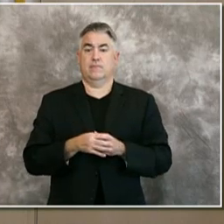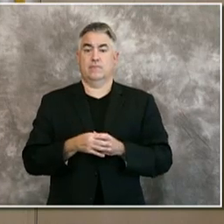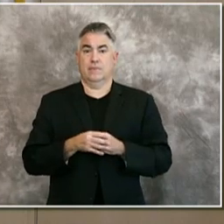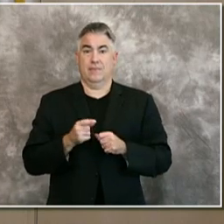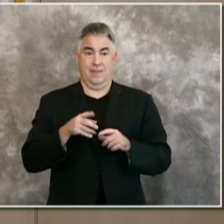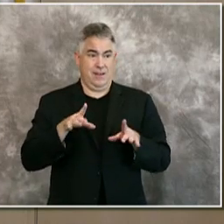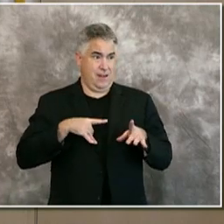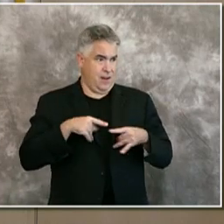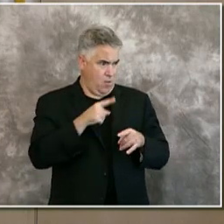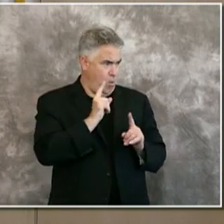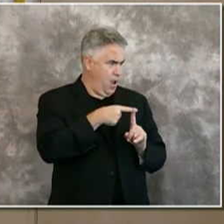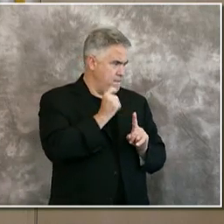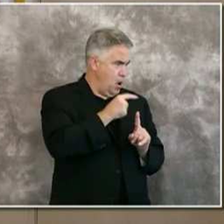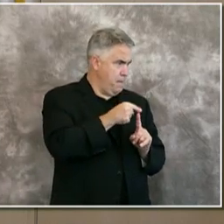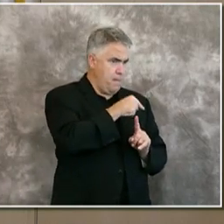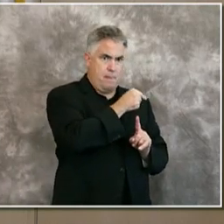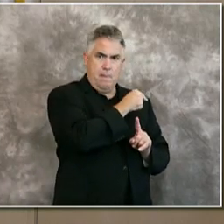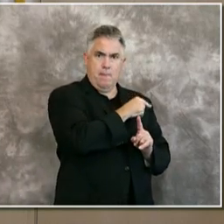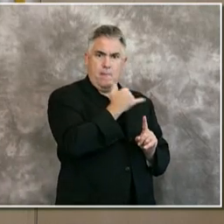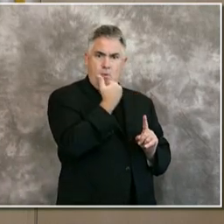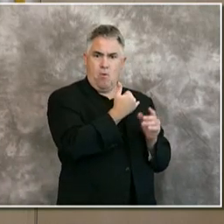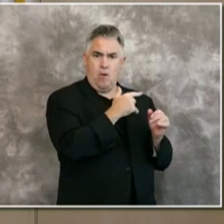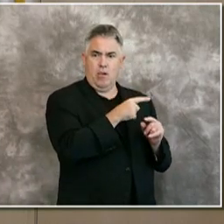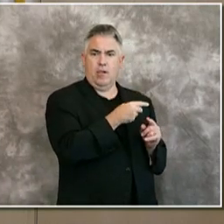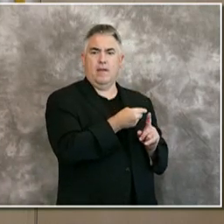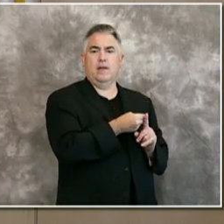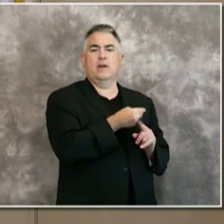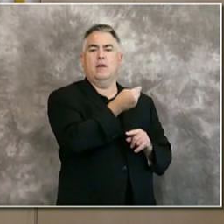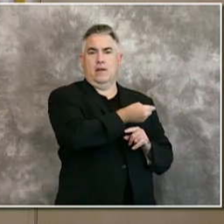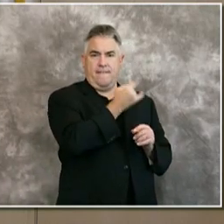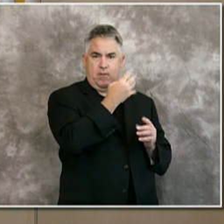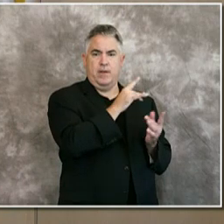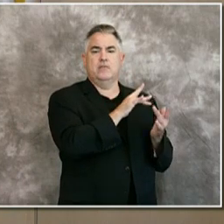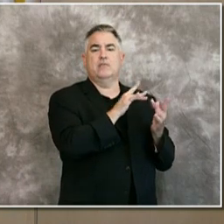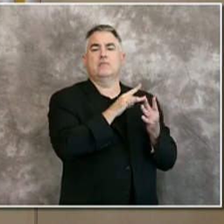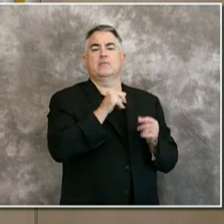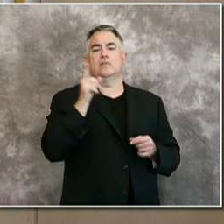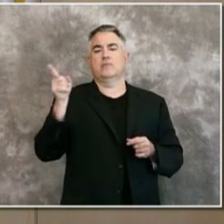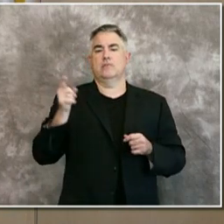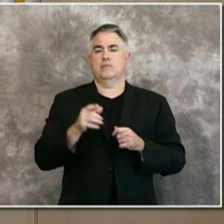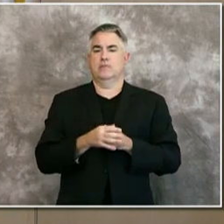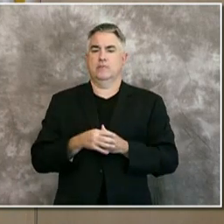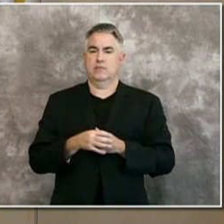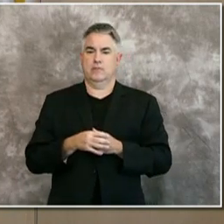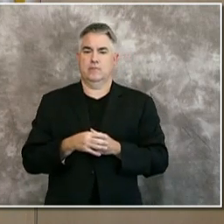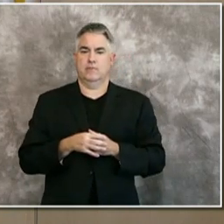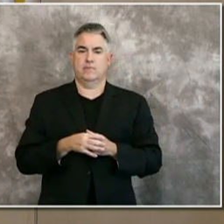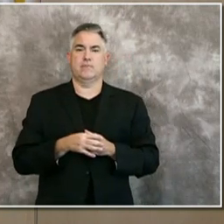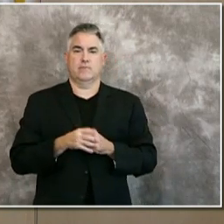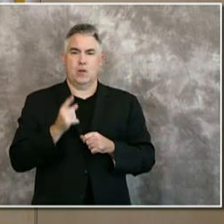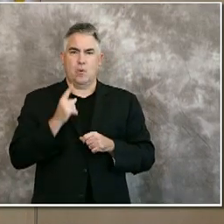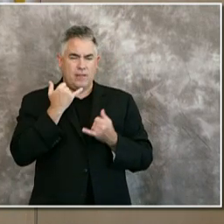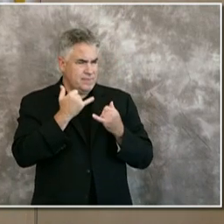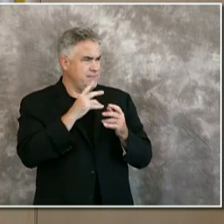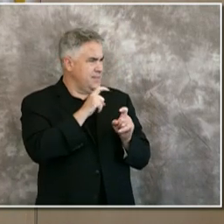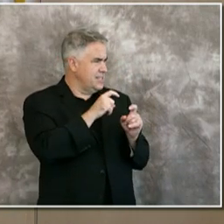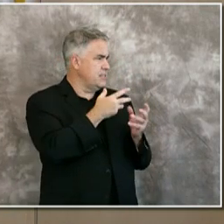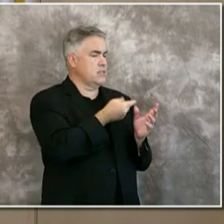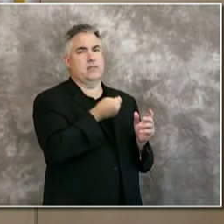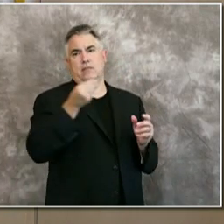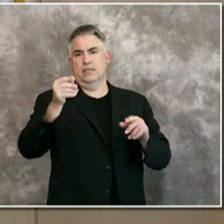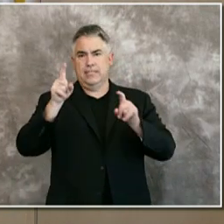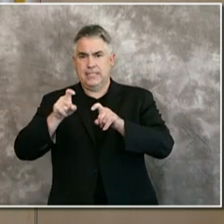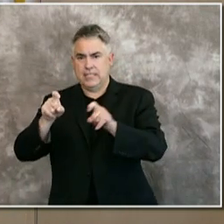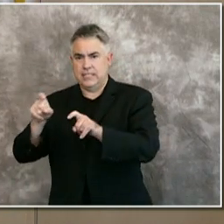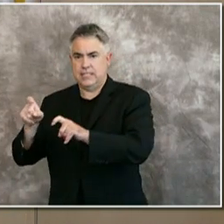off to our contact tracers. So we will continue to closely monitor this, and